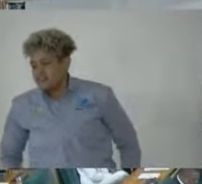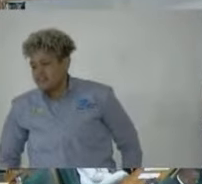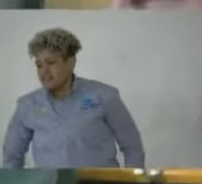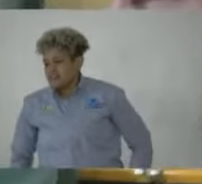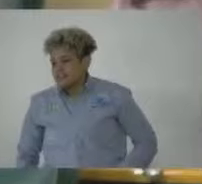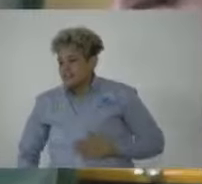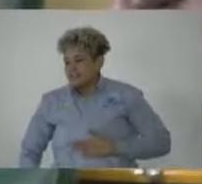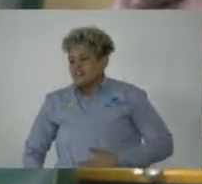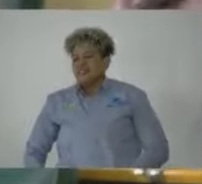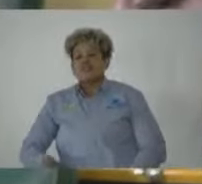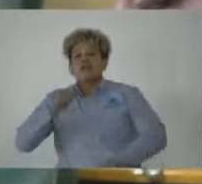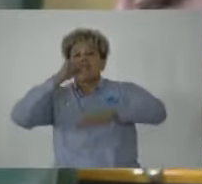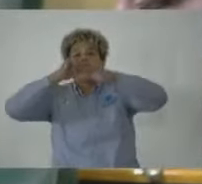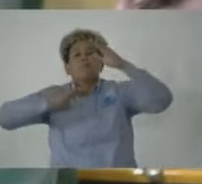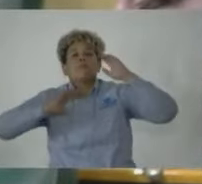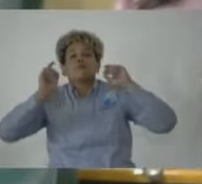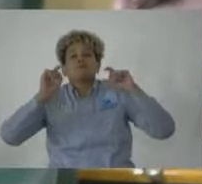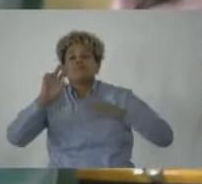Madam Speaker,